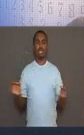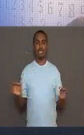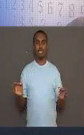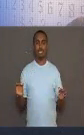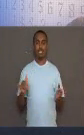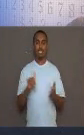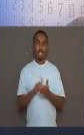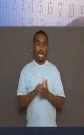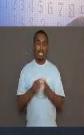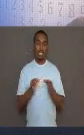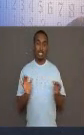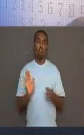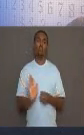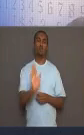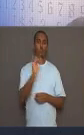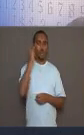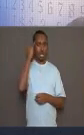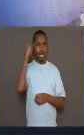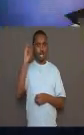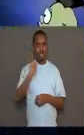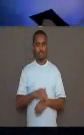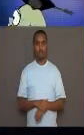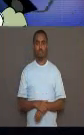sentences that describe your idea.